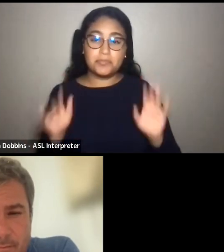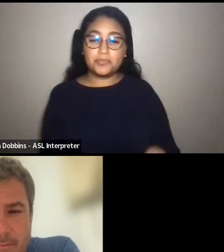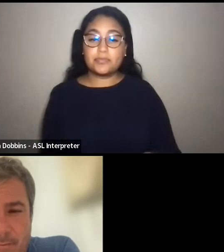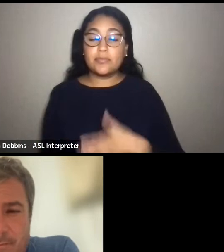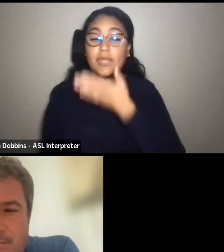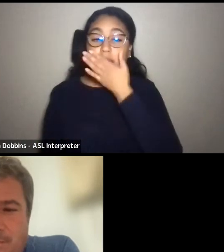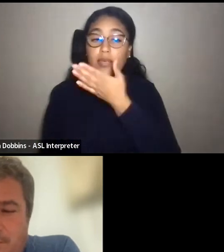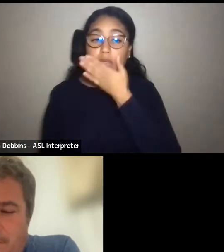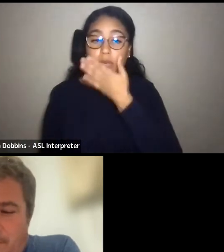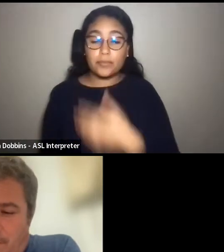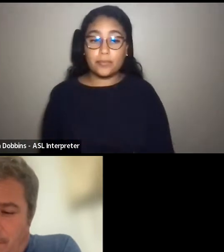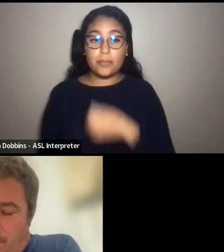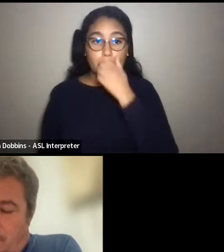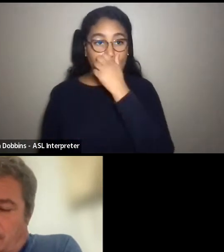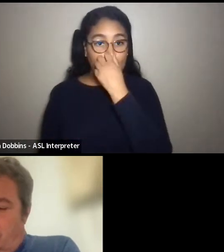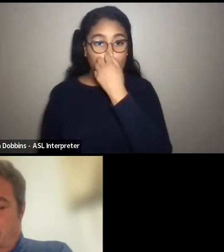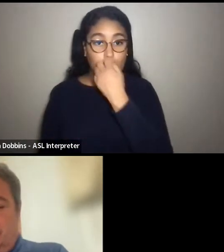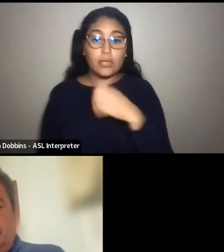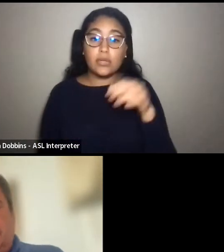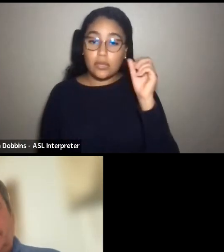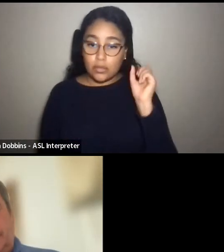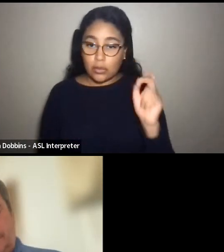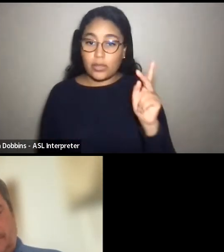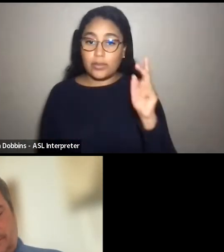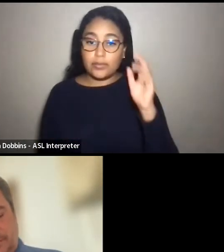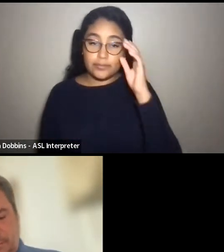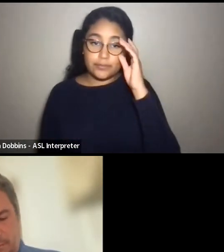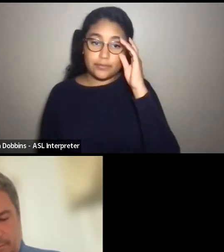you. Okay.